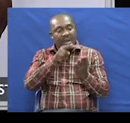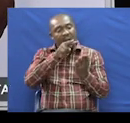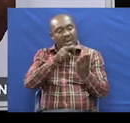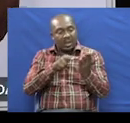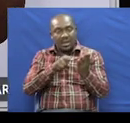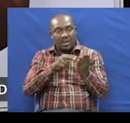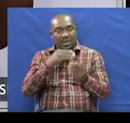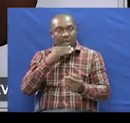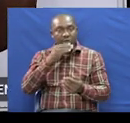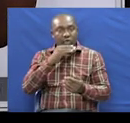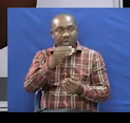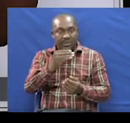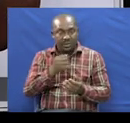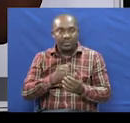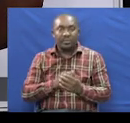story.